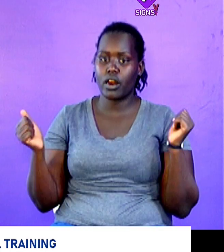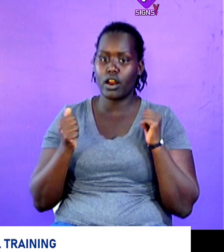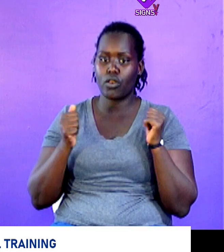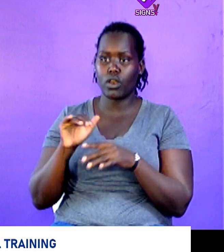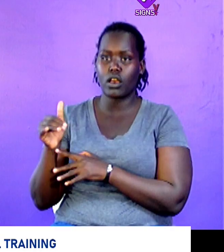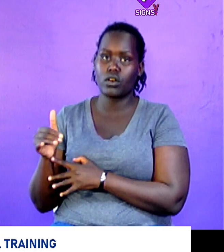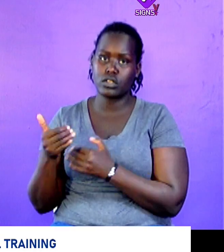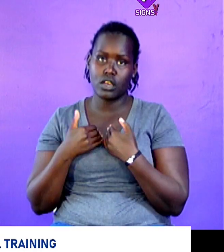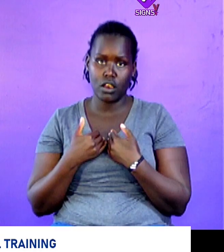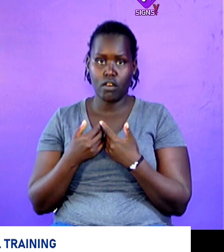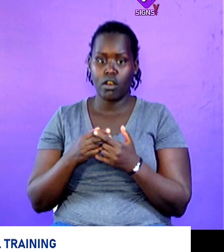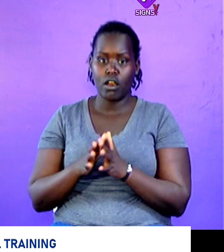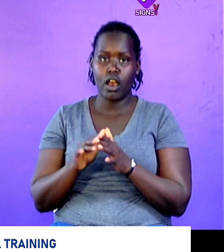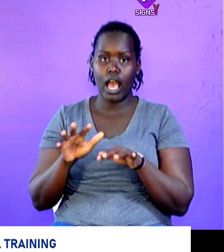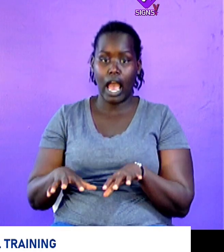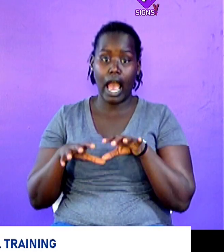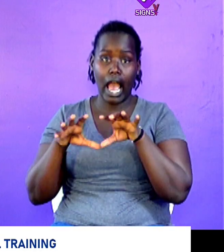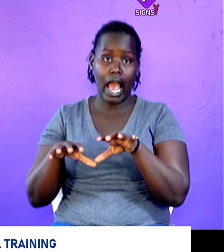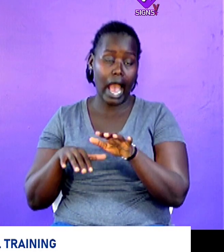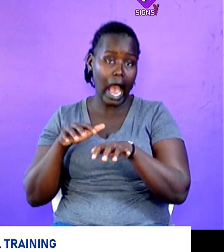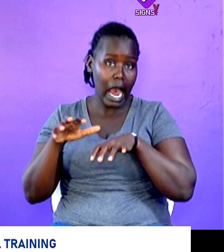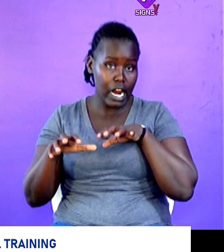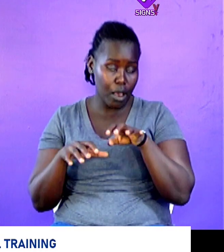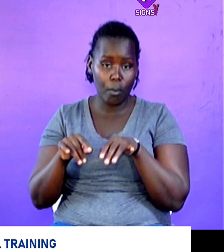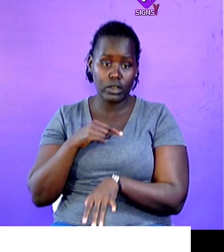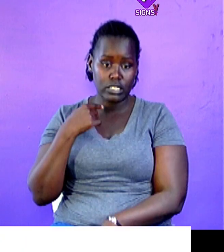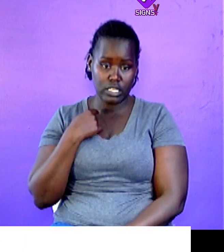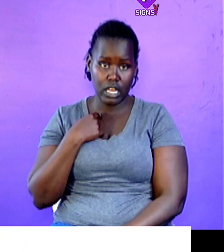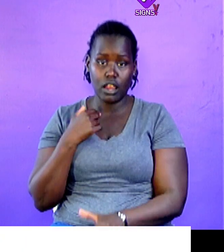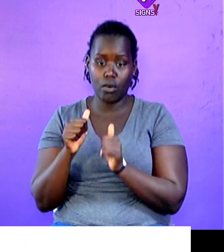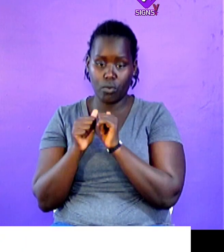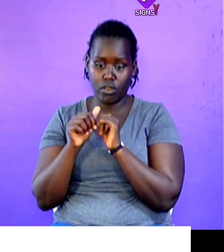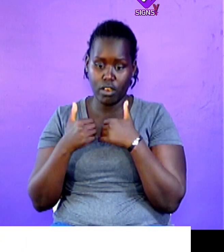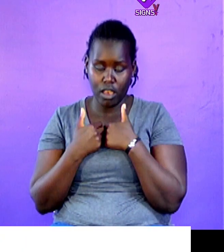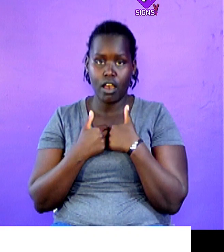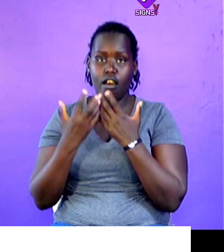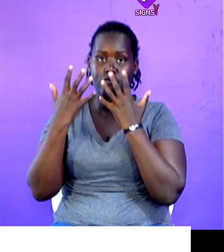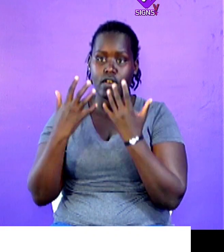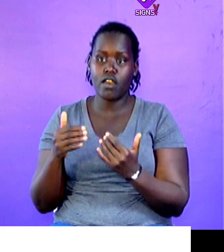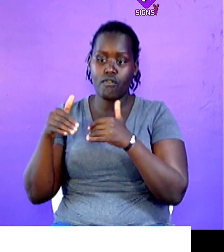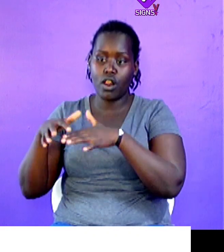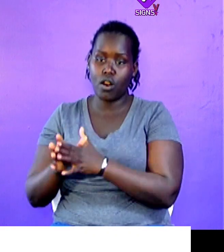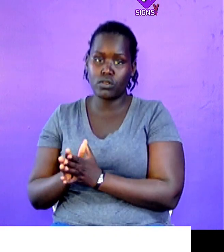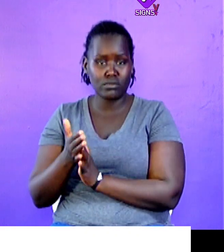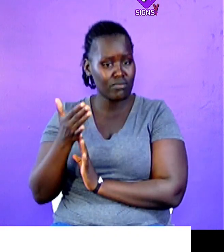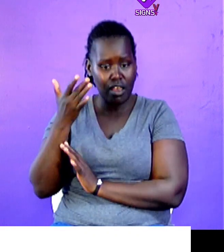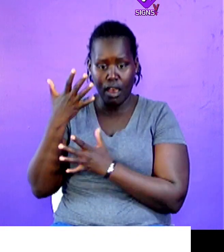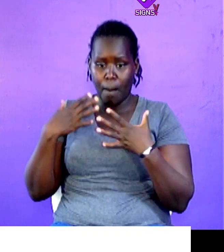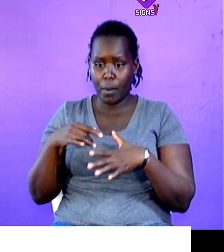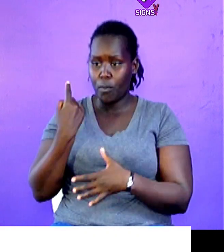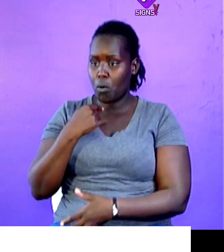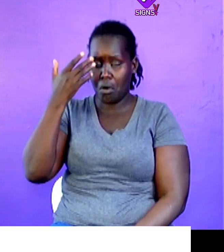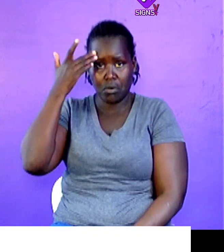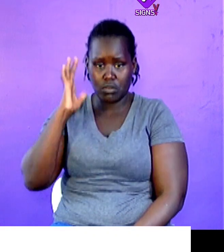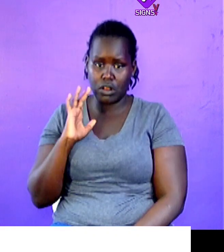of livestock killings that has left them counting heavy losses. They say unknown individuals have been slaughtering